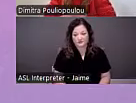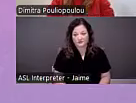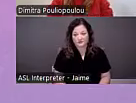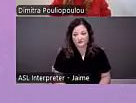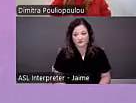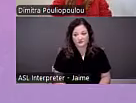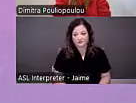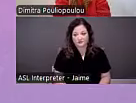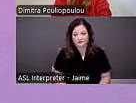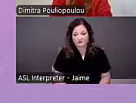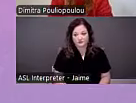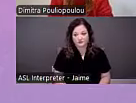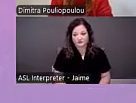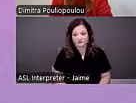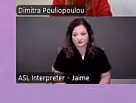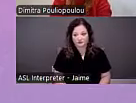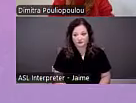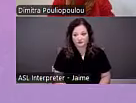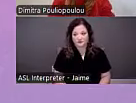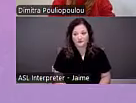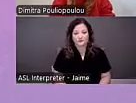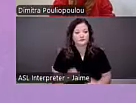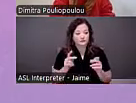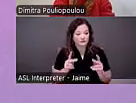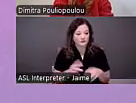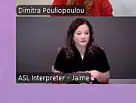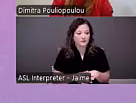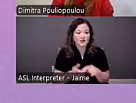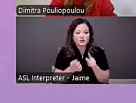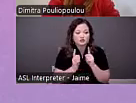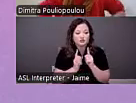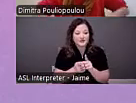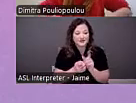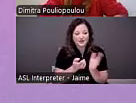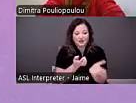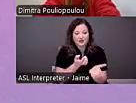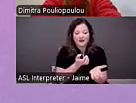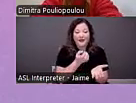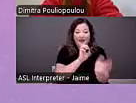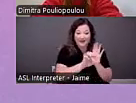Okay, so translating evidence into action. So